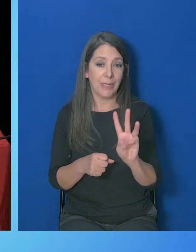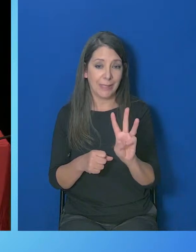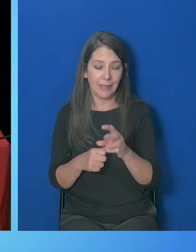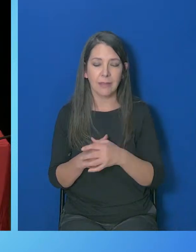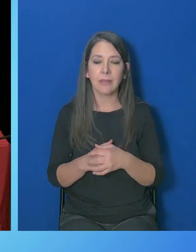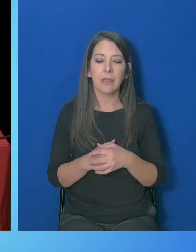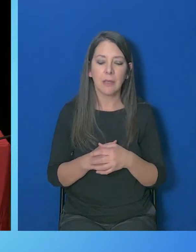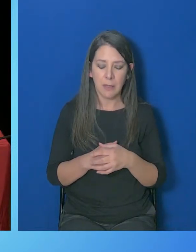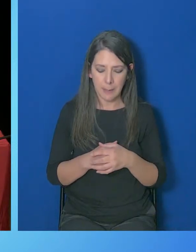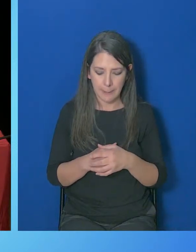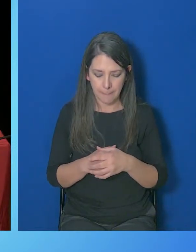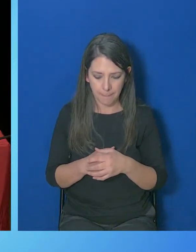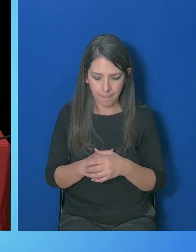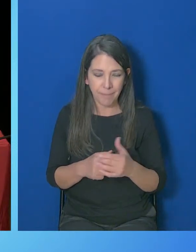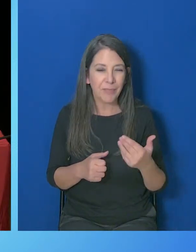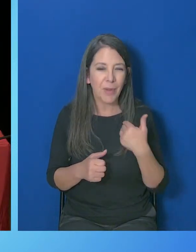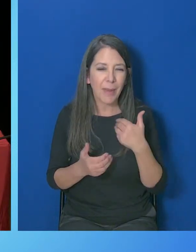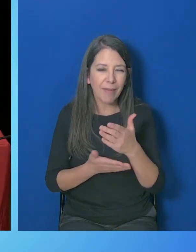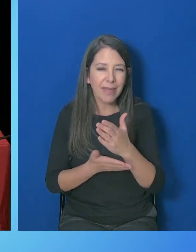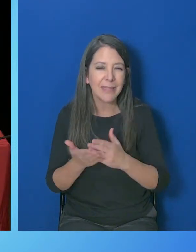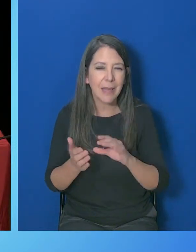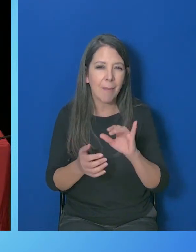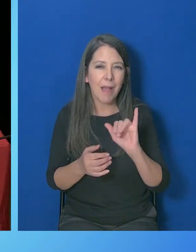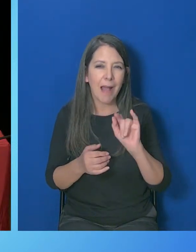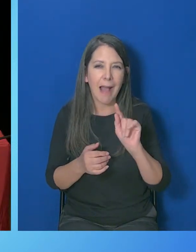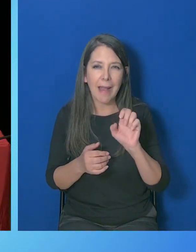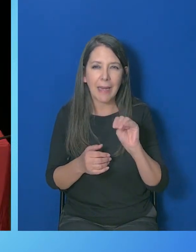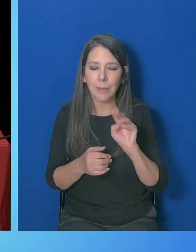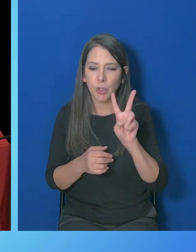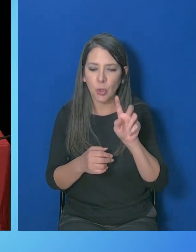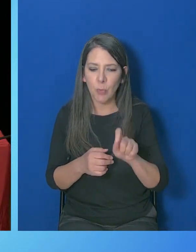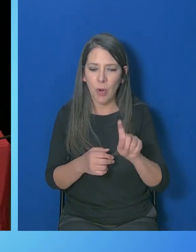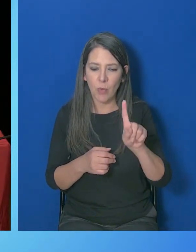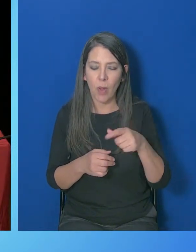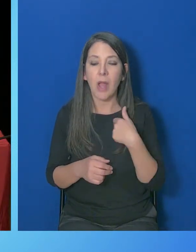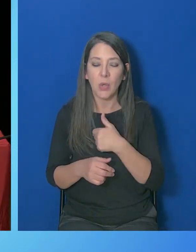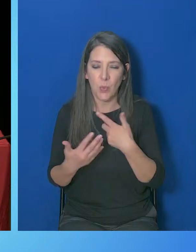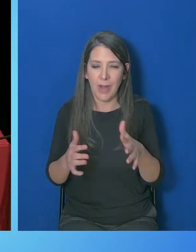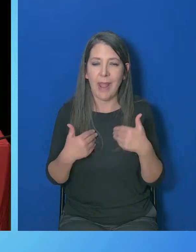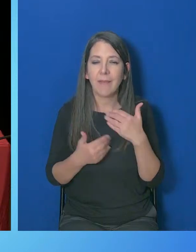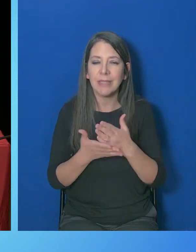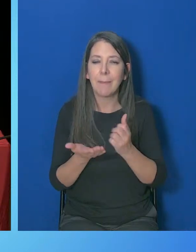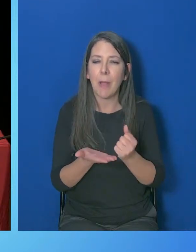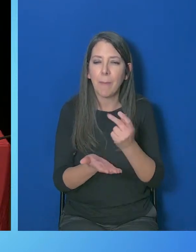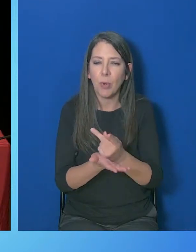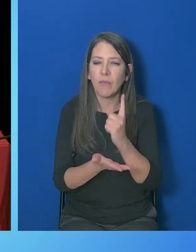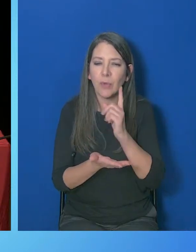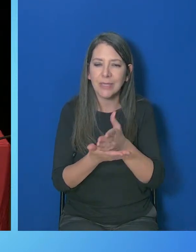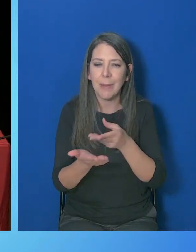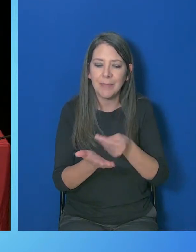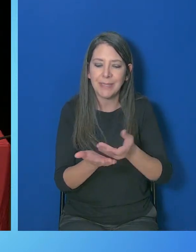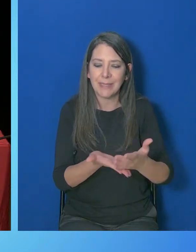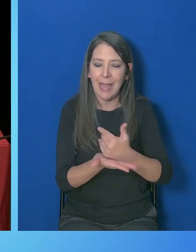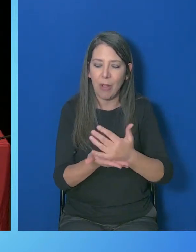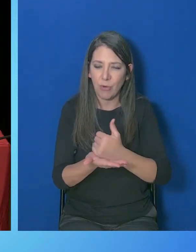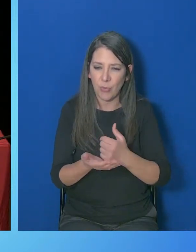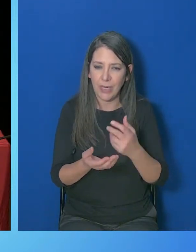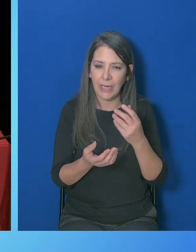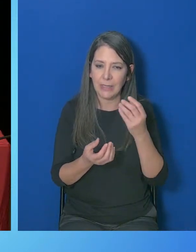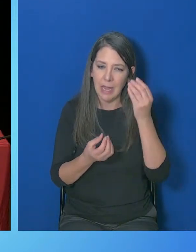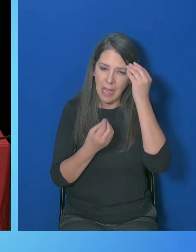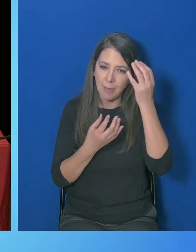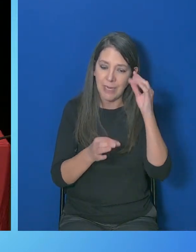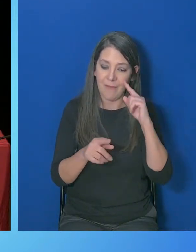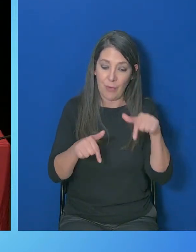Within consent agenda item 6.1, we have the approval of several salary schedule updates for this